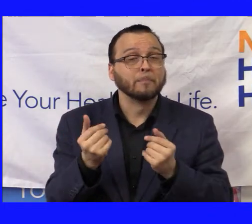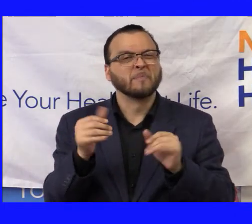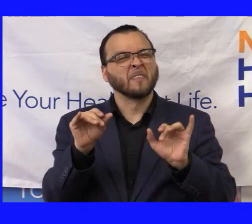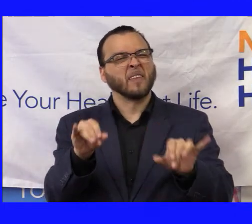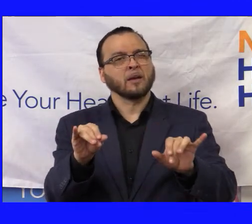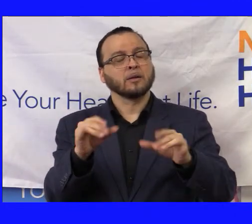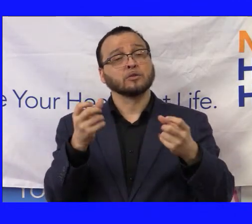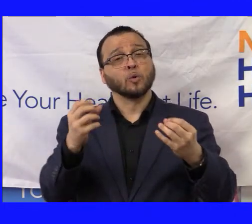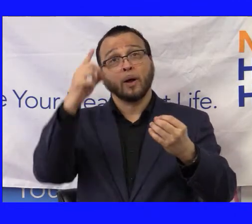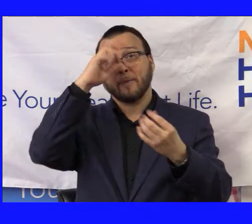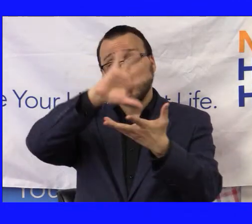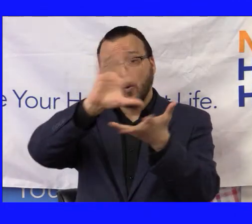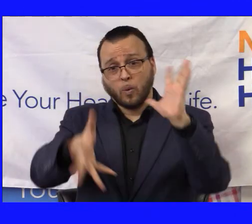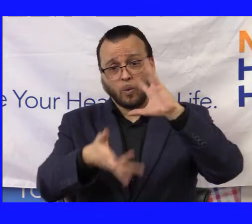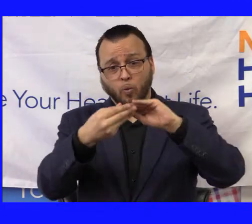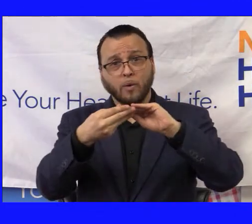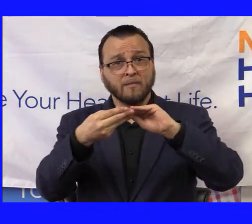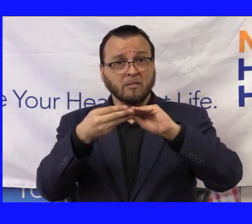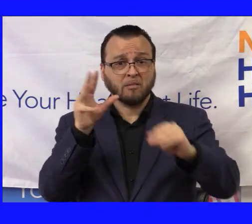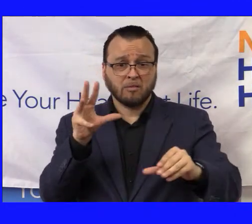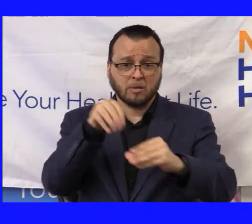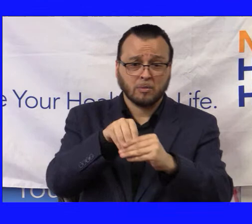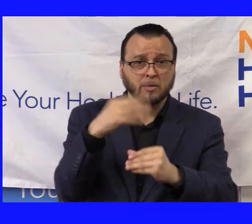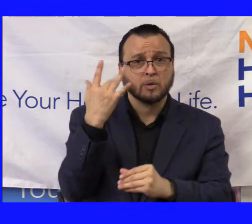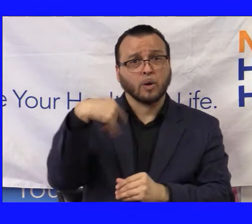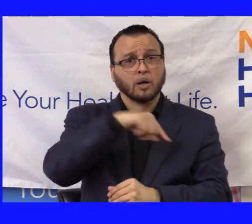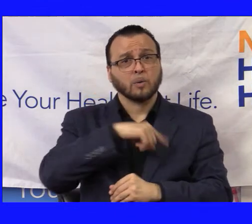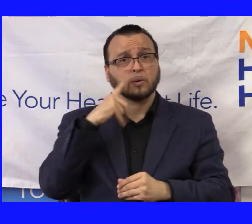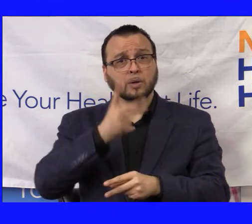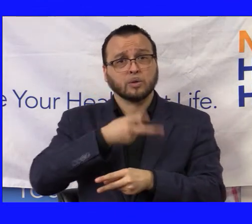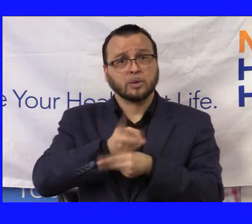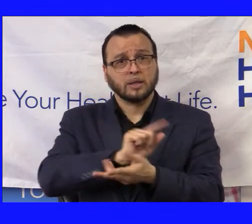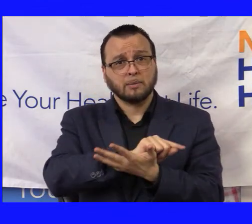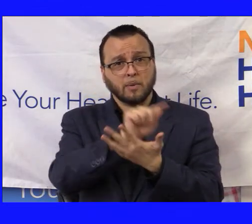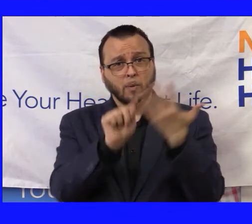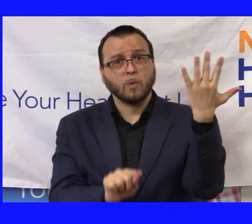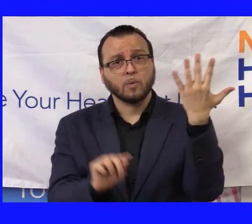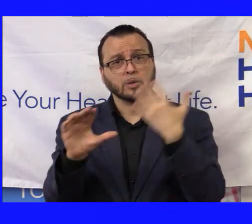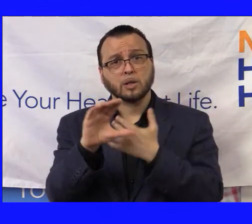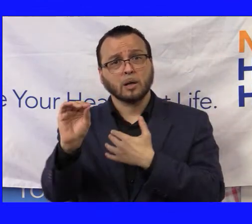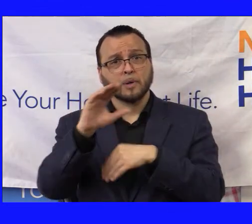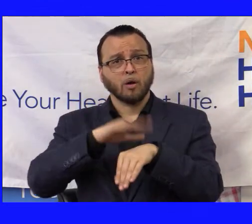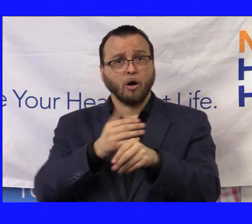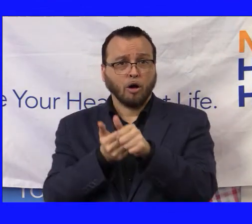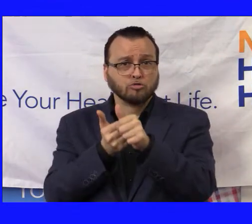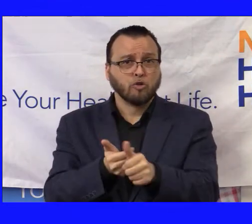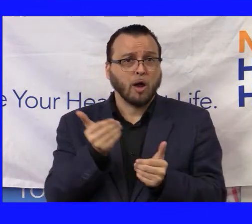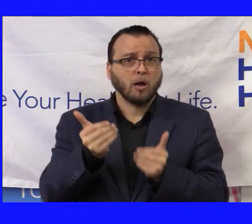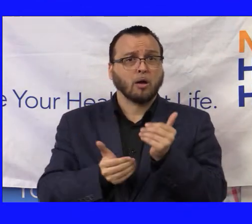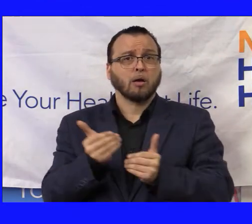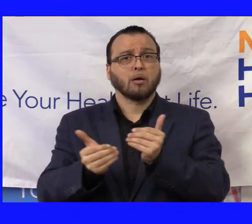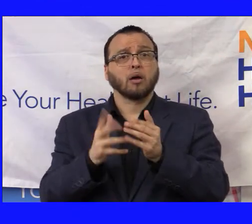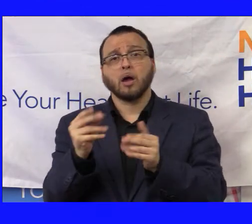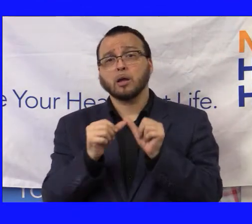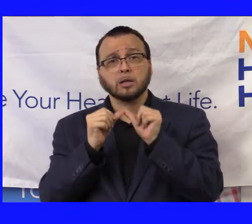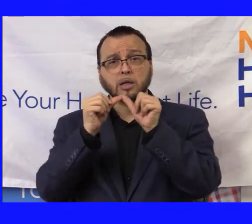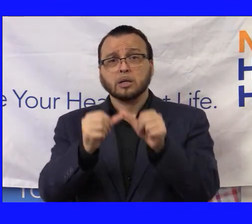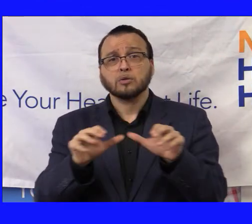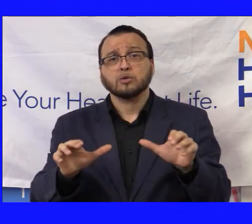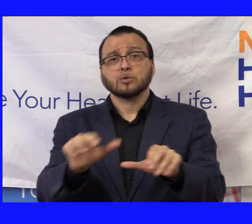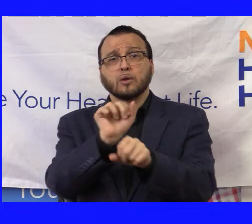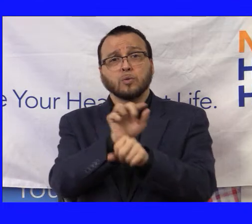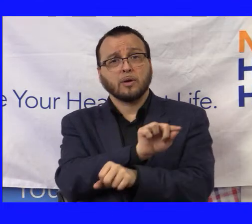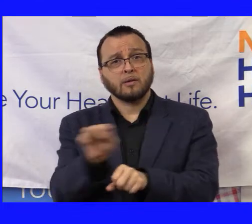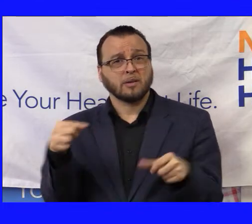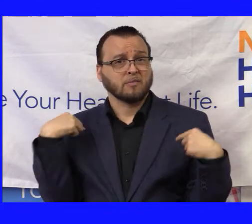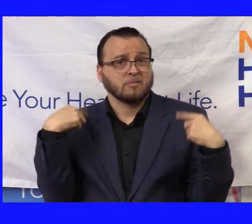that all of that sort of plays into why we would like to keep these firms on track and continue to doing the work that they've